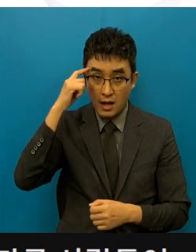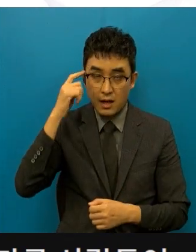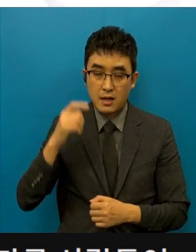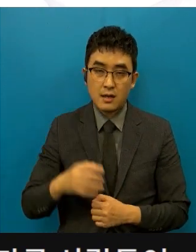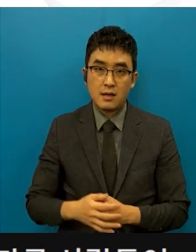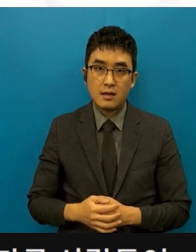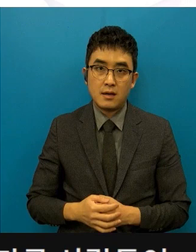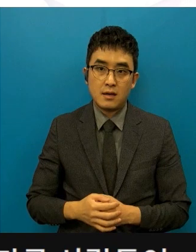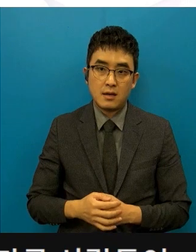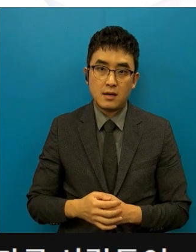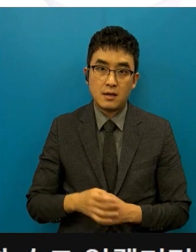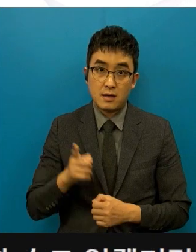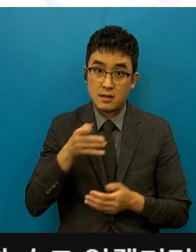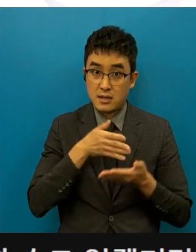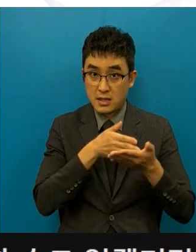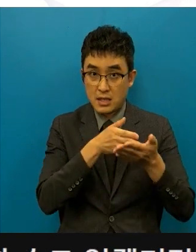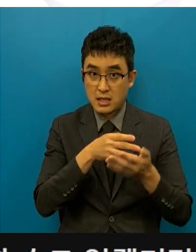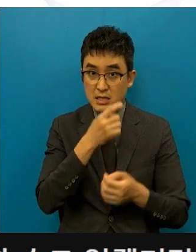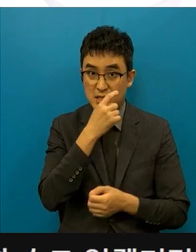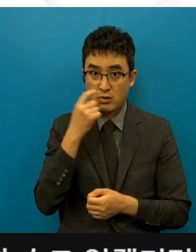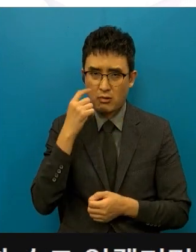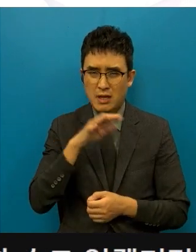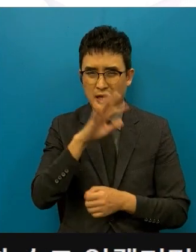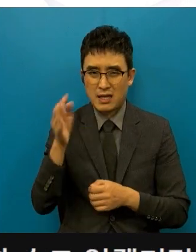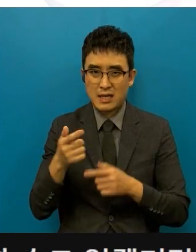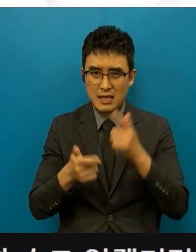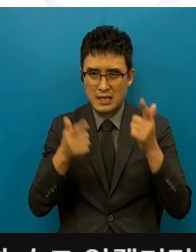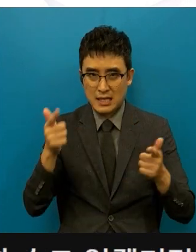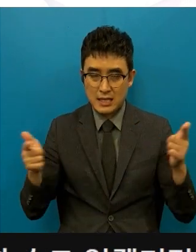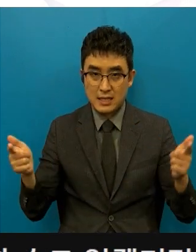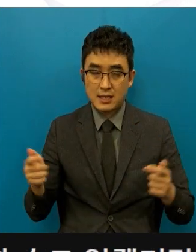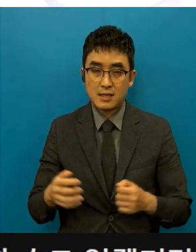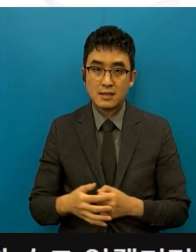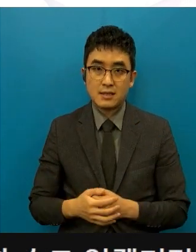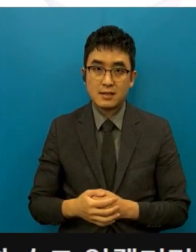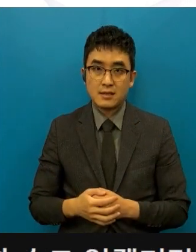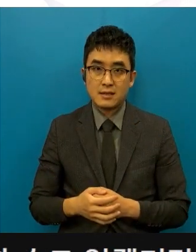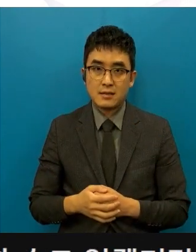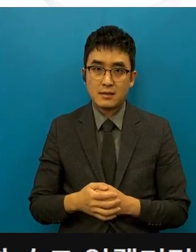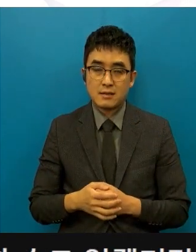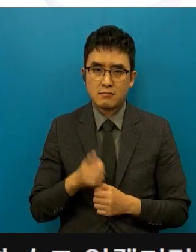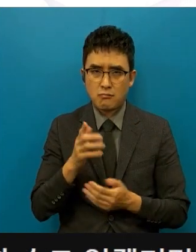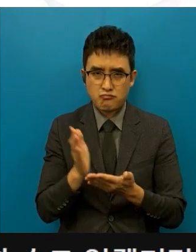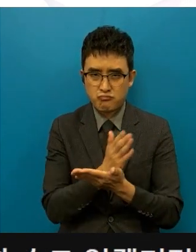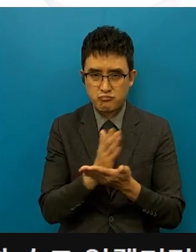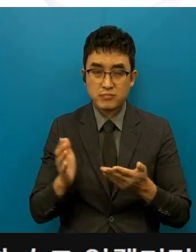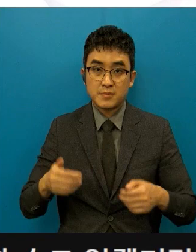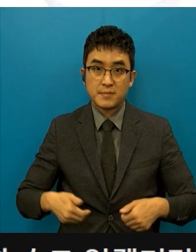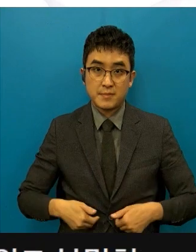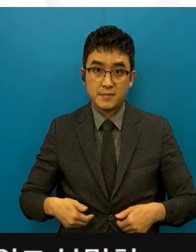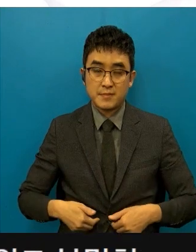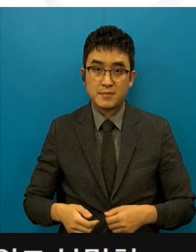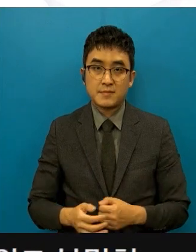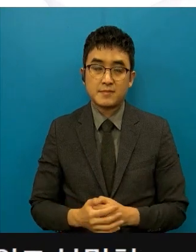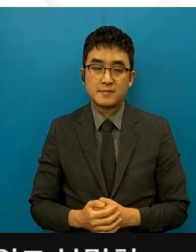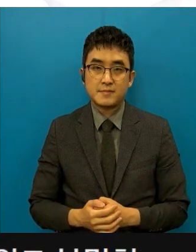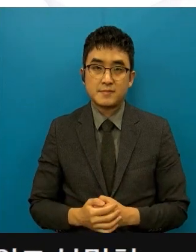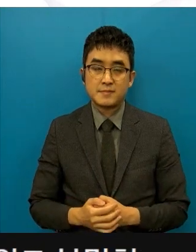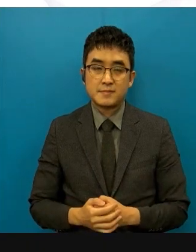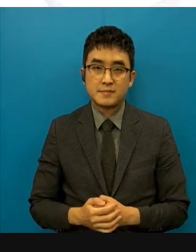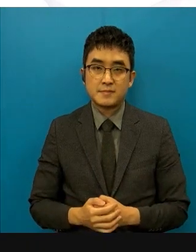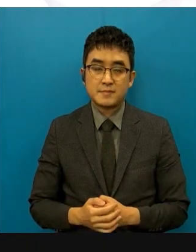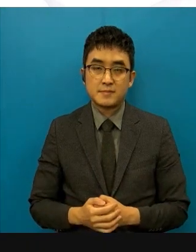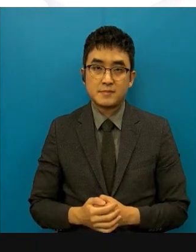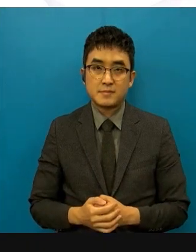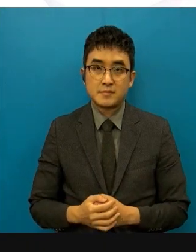are still very much withdrawal of treatment or pain medication. They take a large part of end-of-life decisions, and